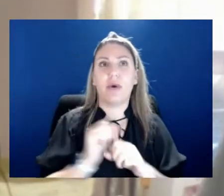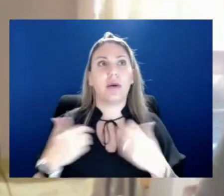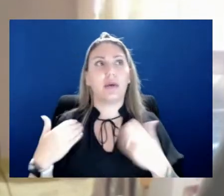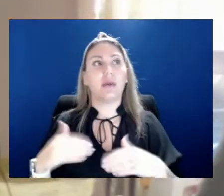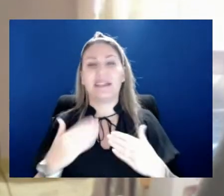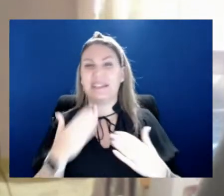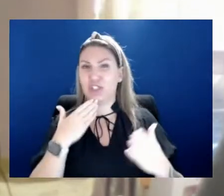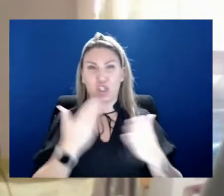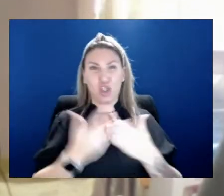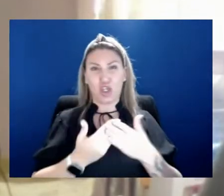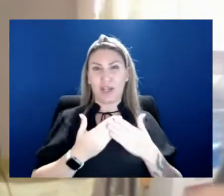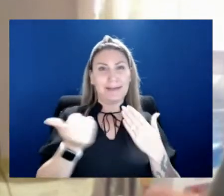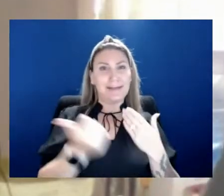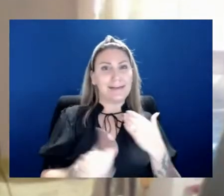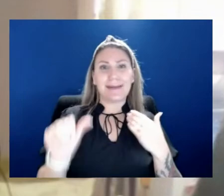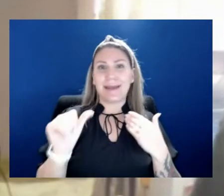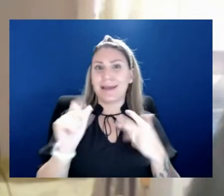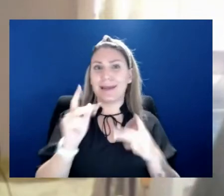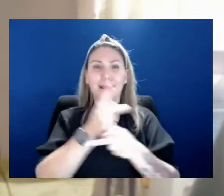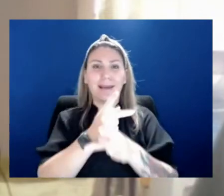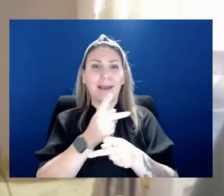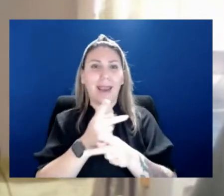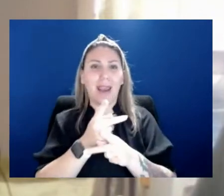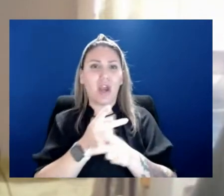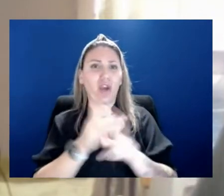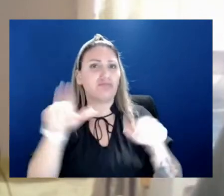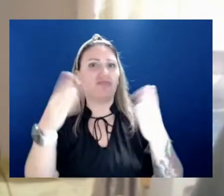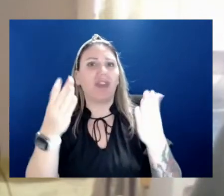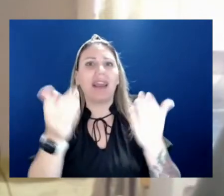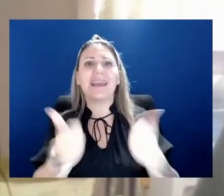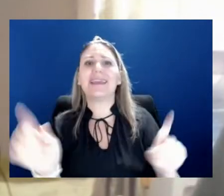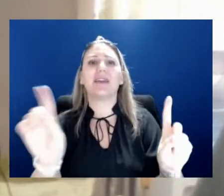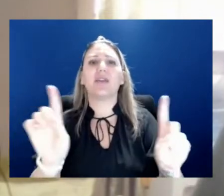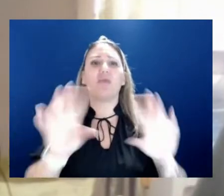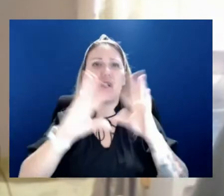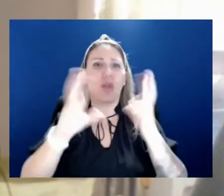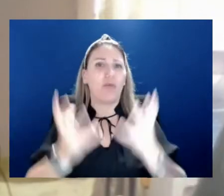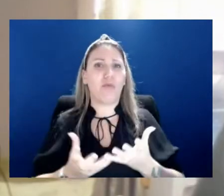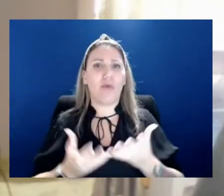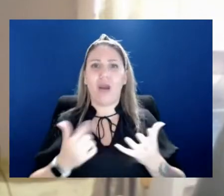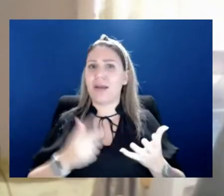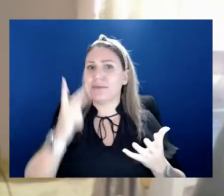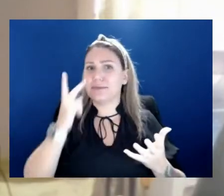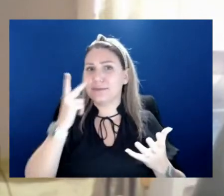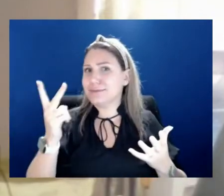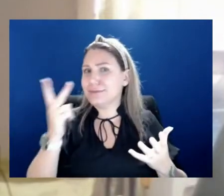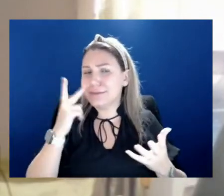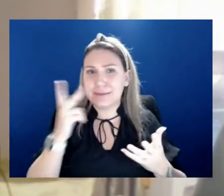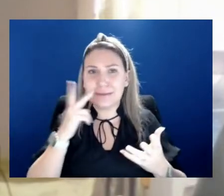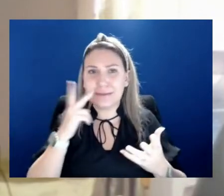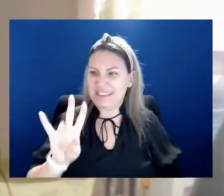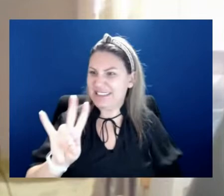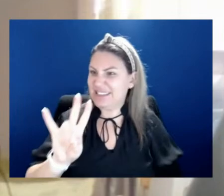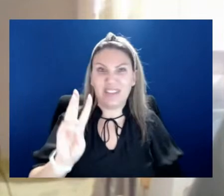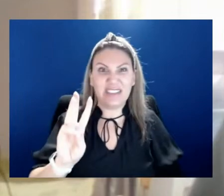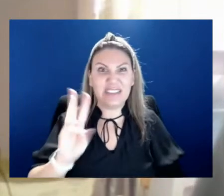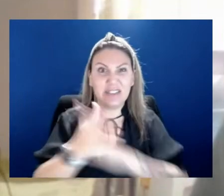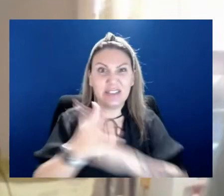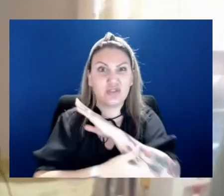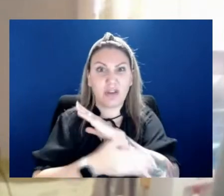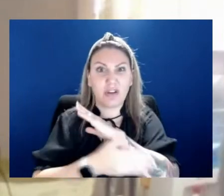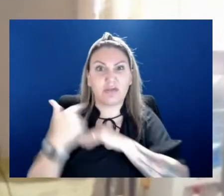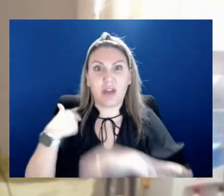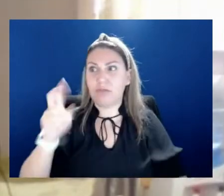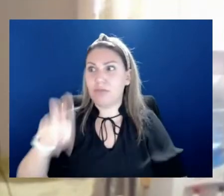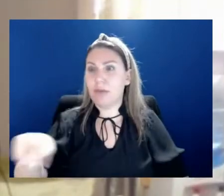as any care that could be given anywhere in the world. And I have been in some 76 countries. I've traveled a lot. So my